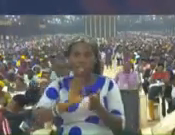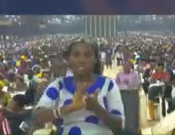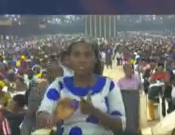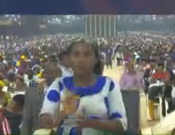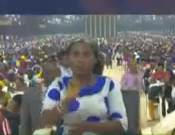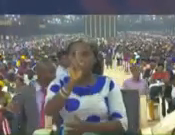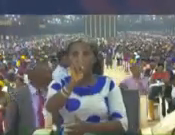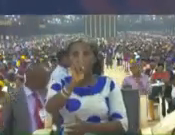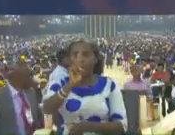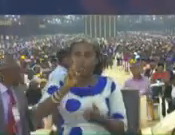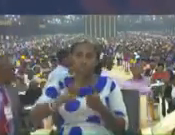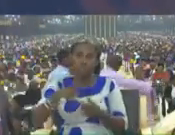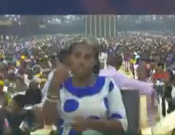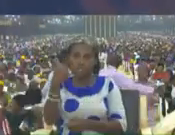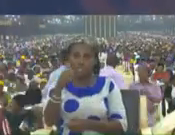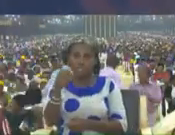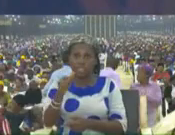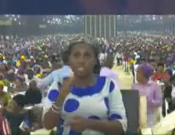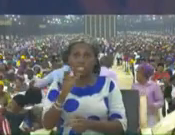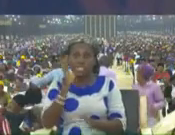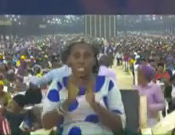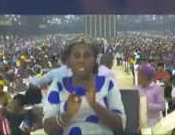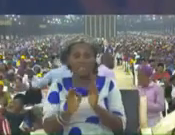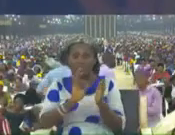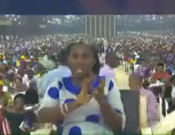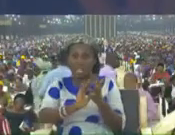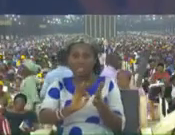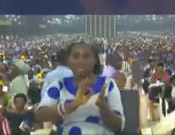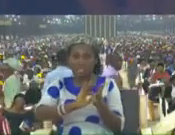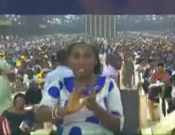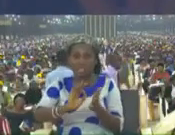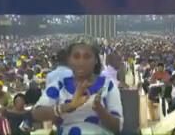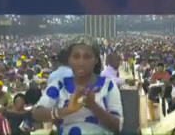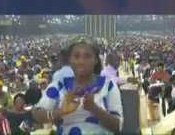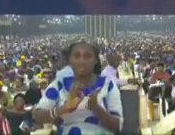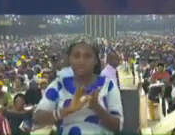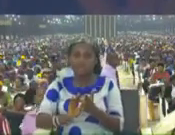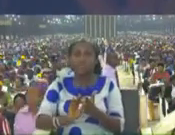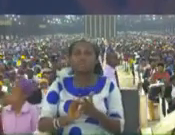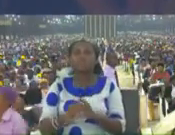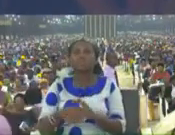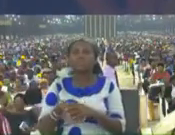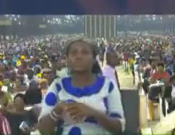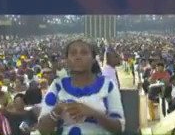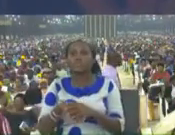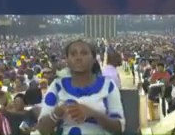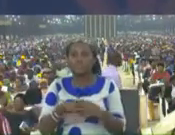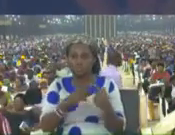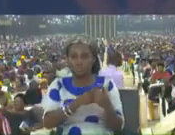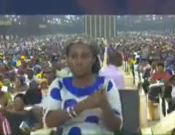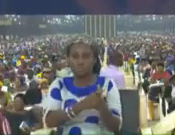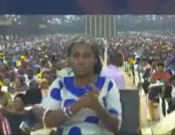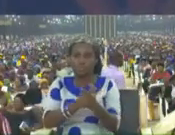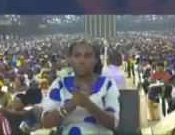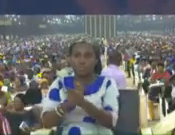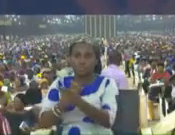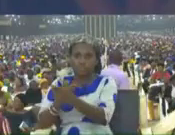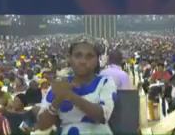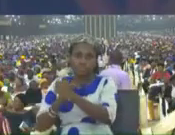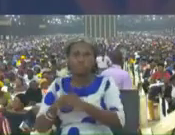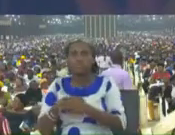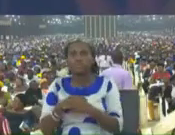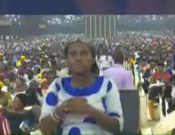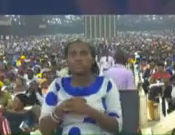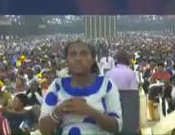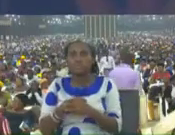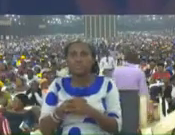If by the time I say 10, you are not already standing before the altar, I know you don't want to come. We will continue with